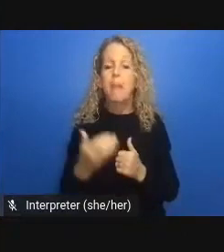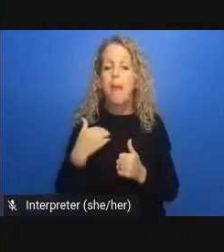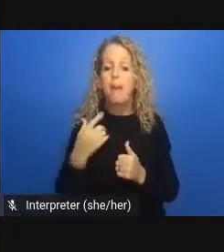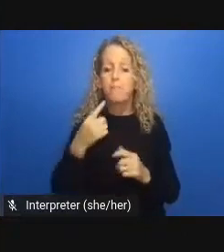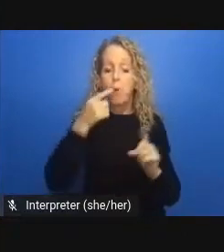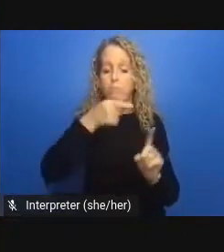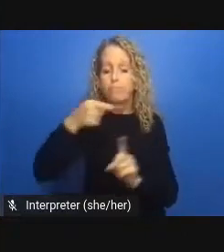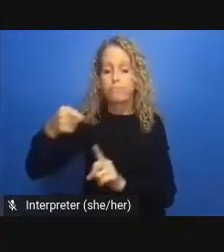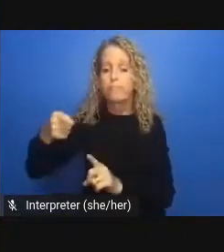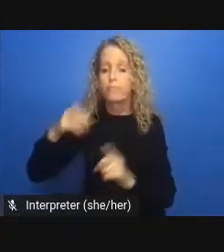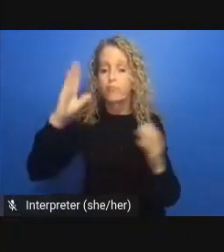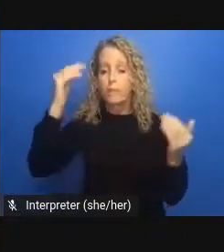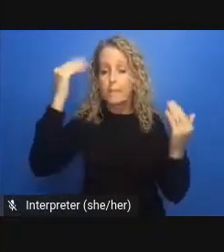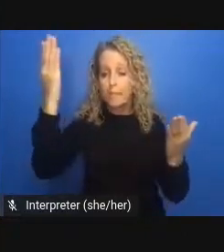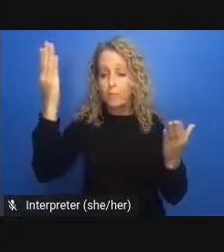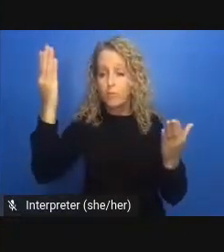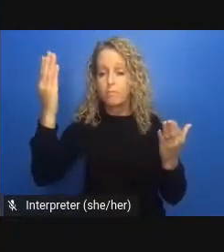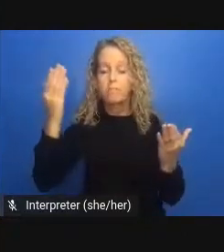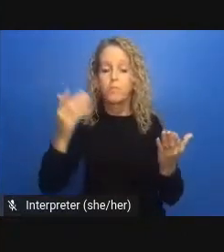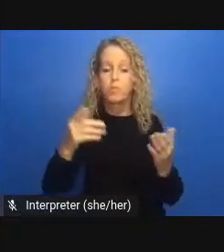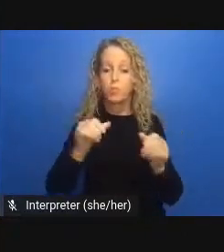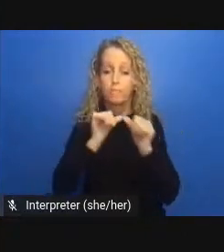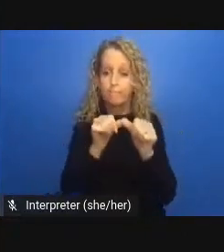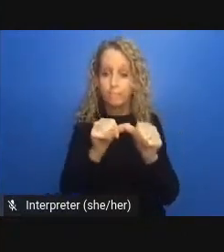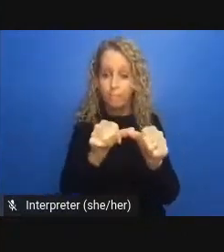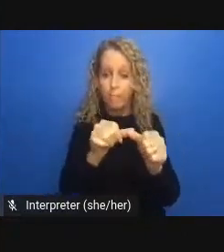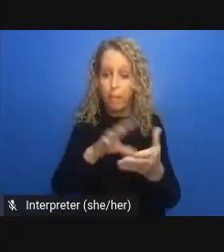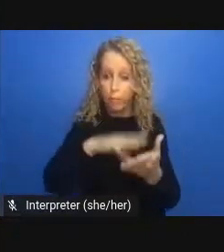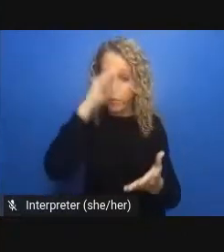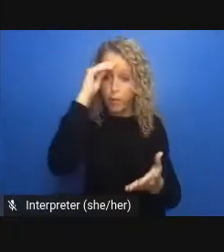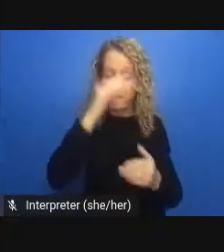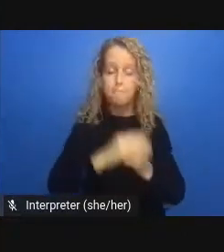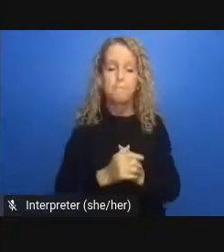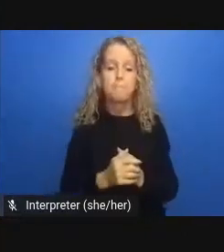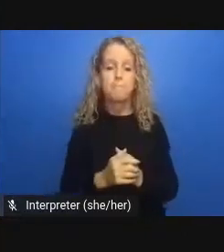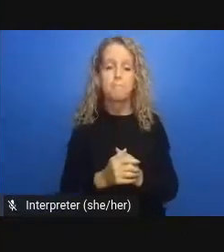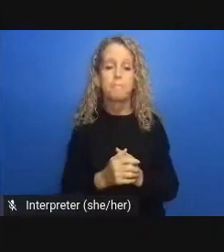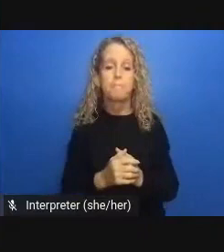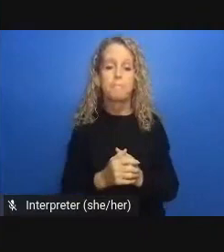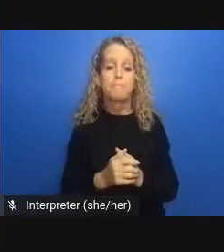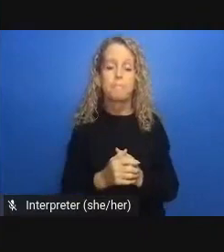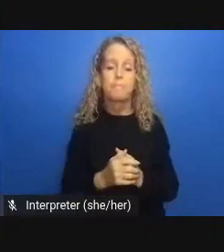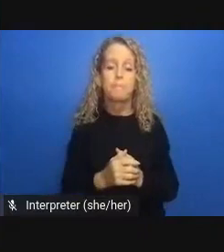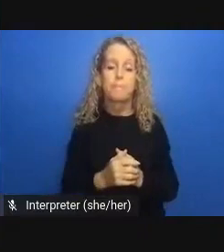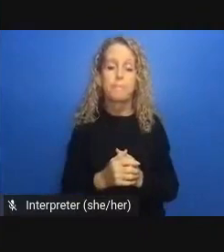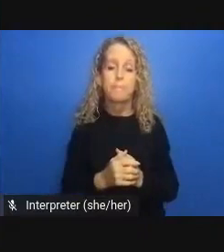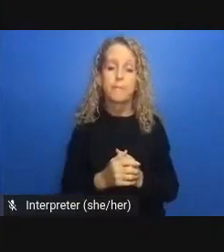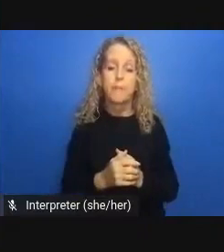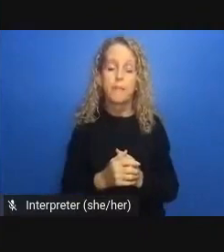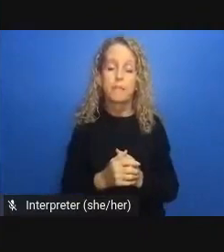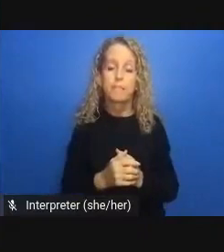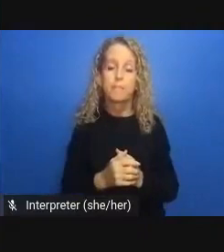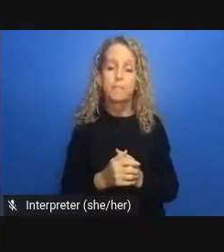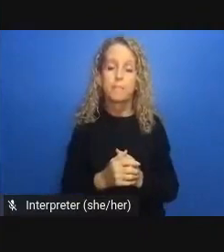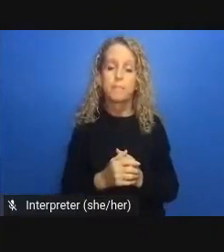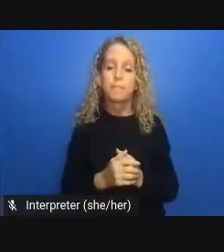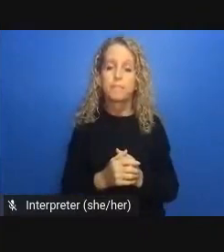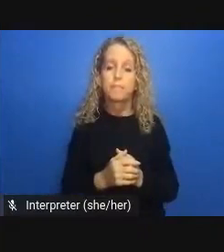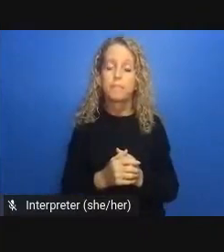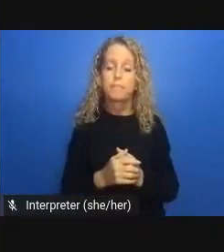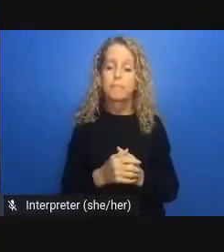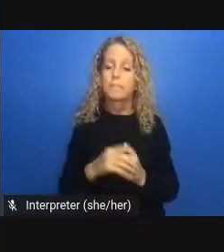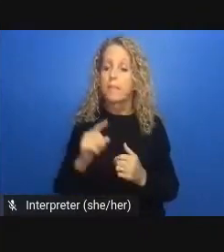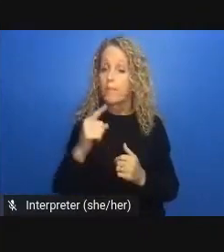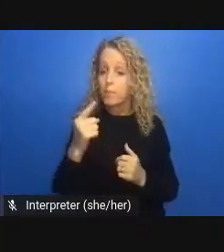recommendations around life learning came out of our work. And the first one is around the type of learning experience